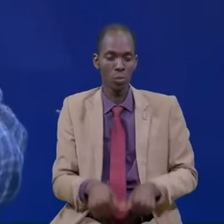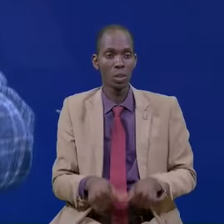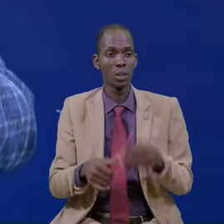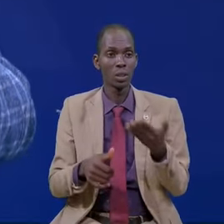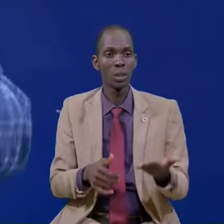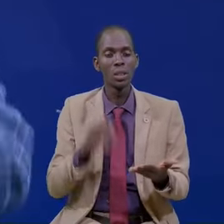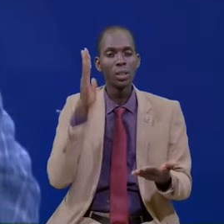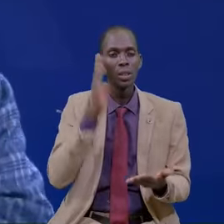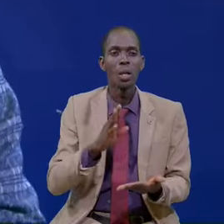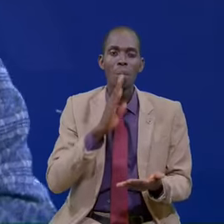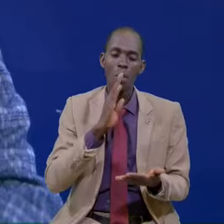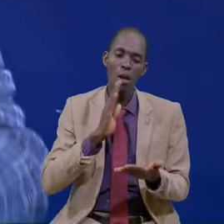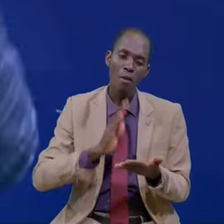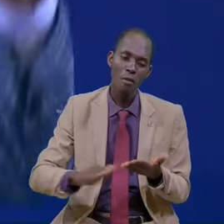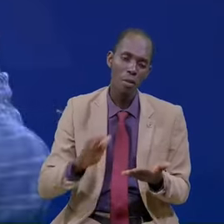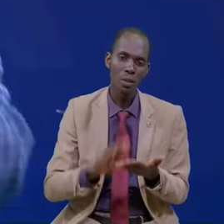shall be